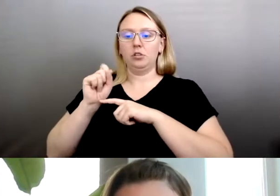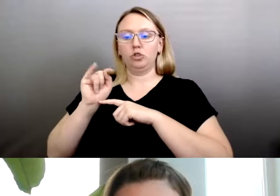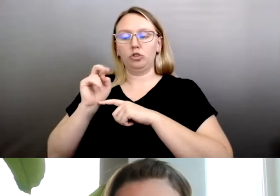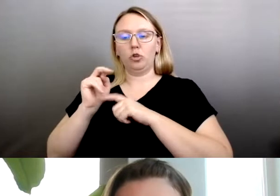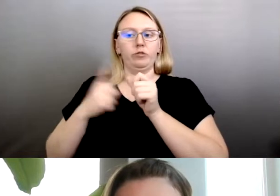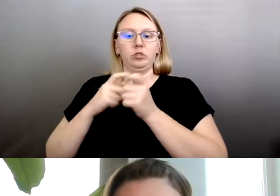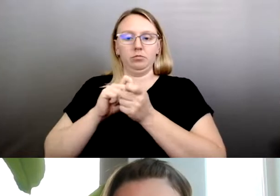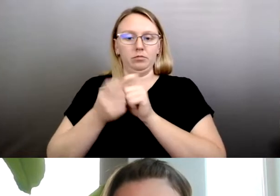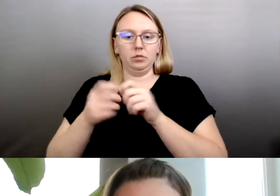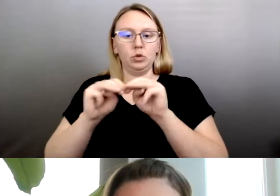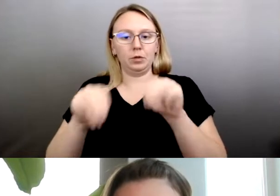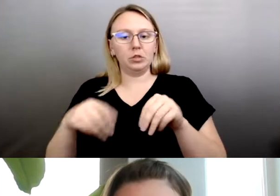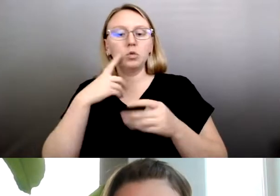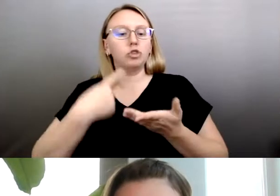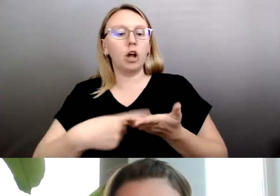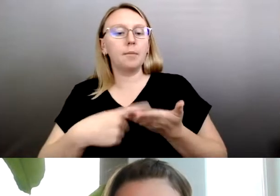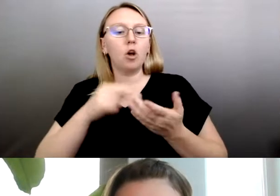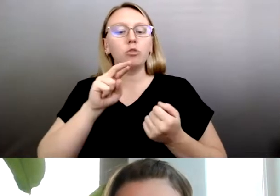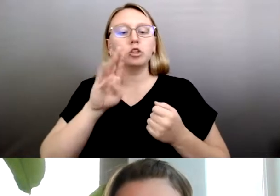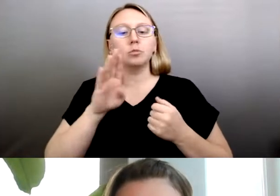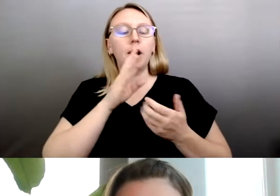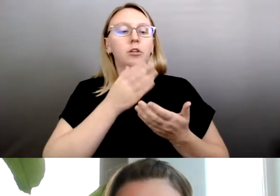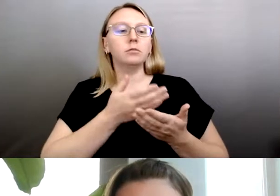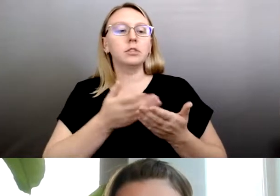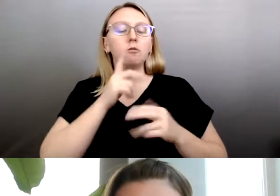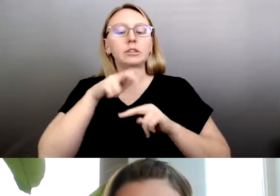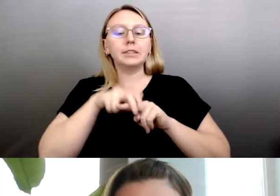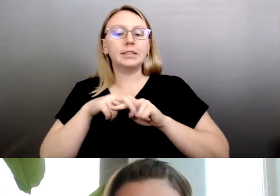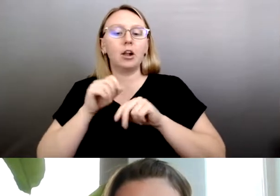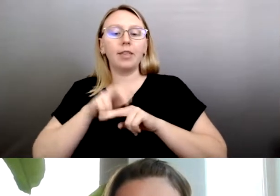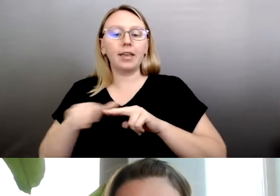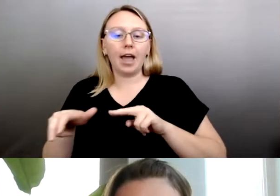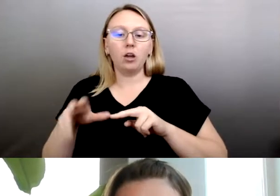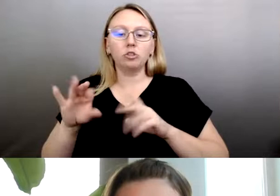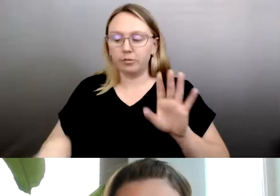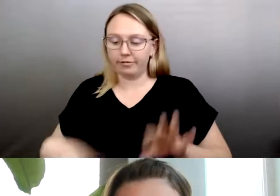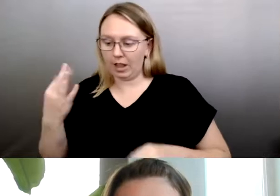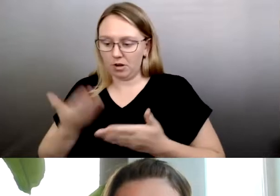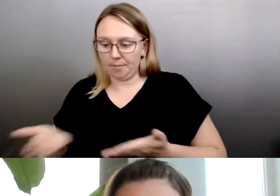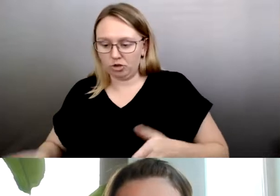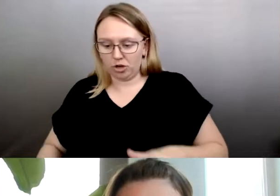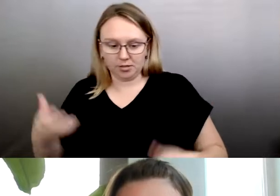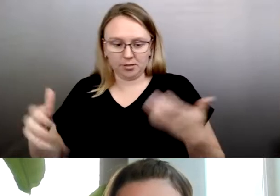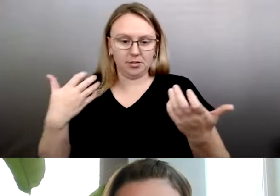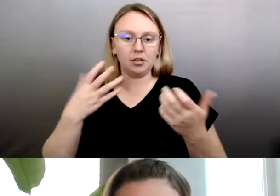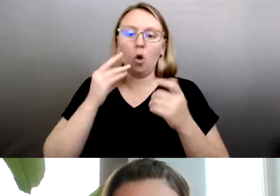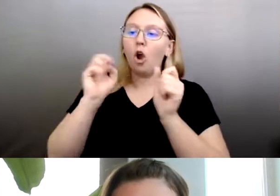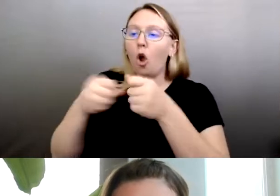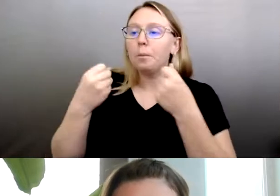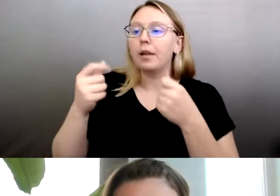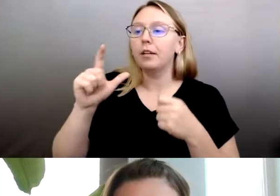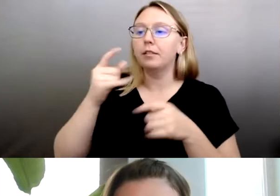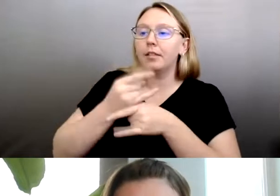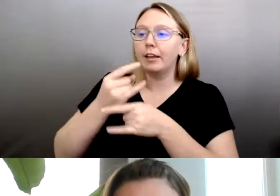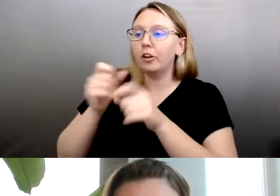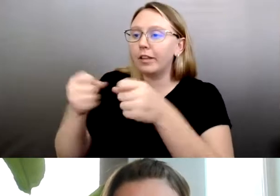friends would just come over, sit down on the couch, which has some objects on it, and like open his liquor cabinet, because to them it was just their friend's house. And so it's interesting